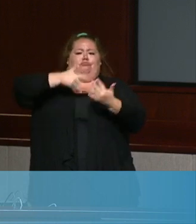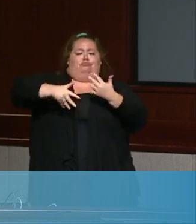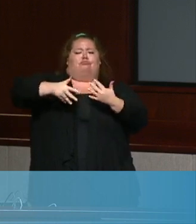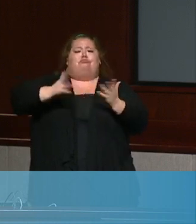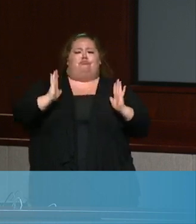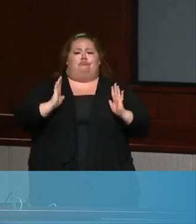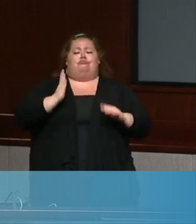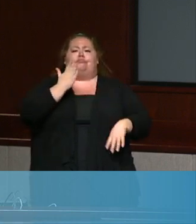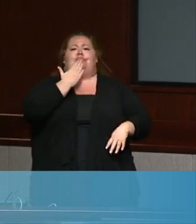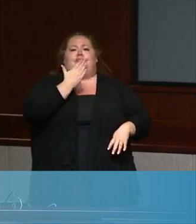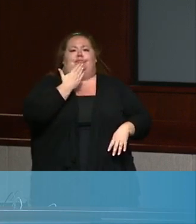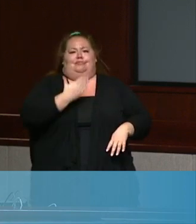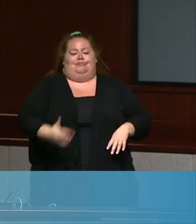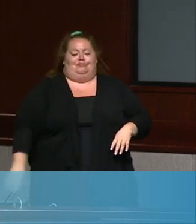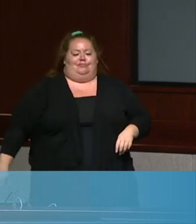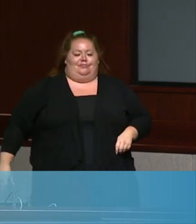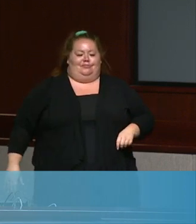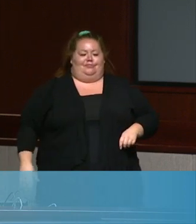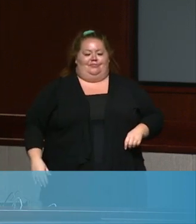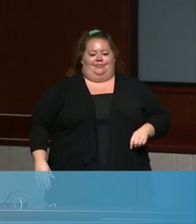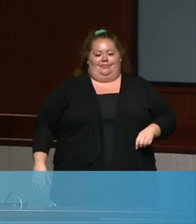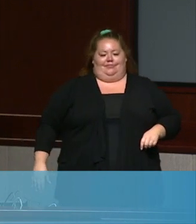much.